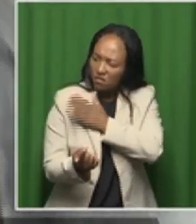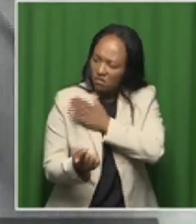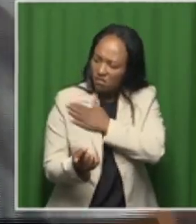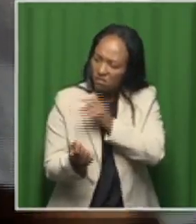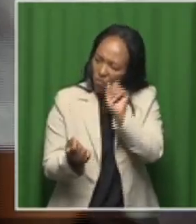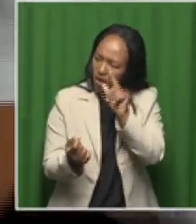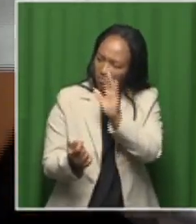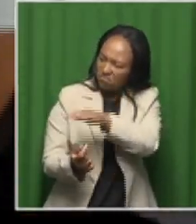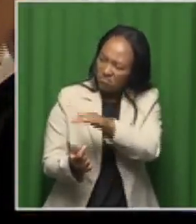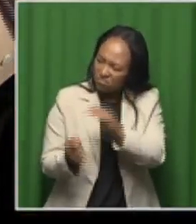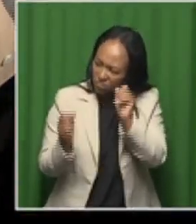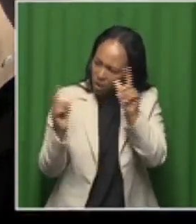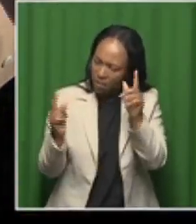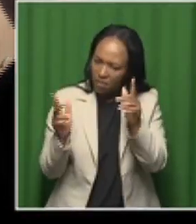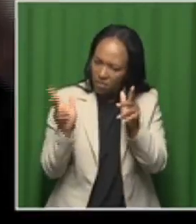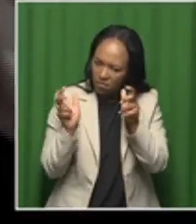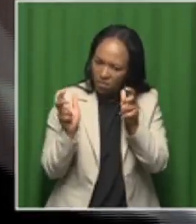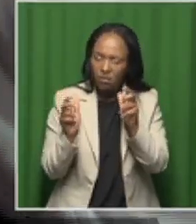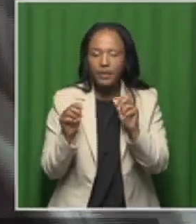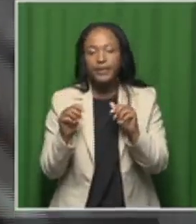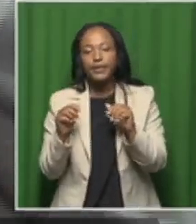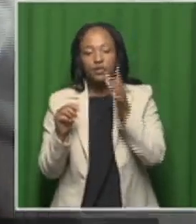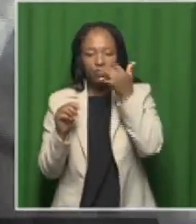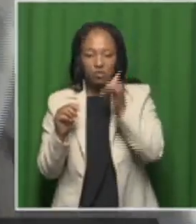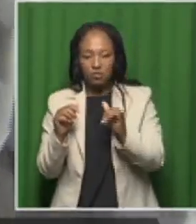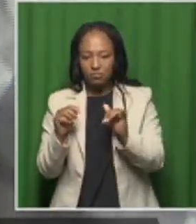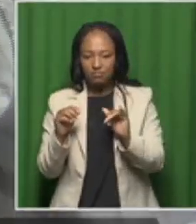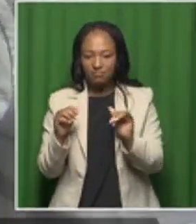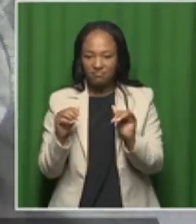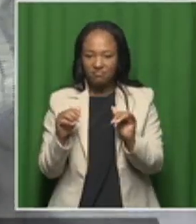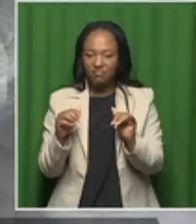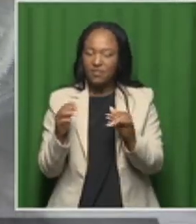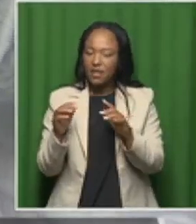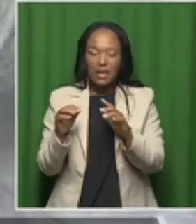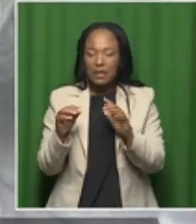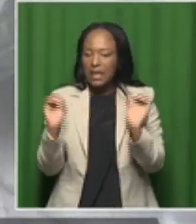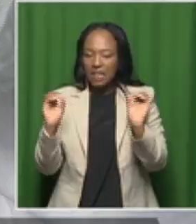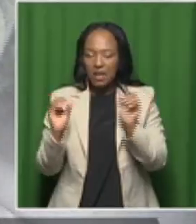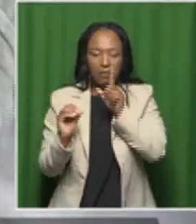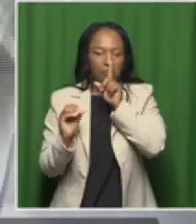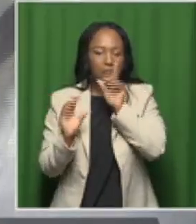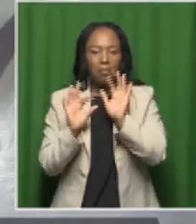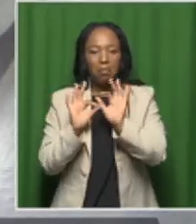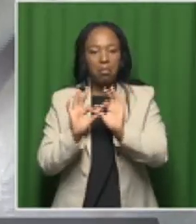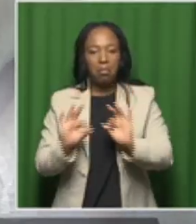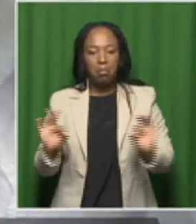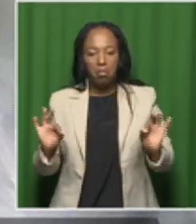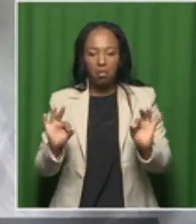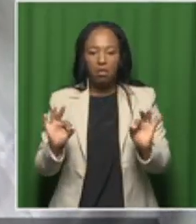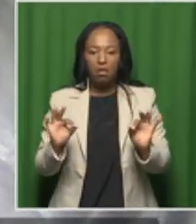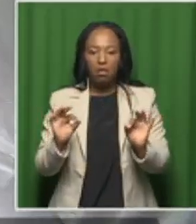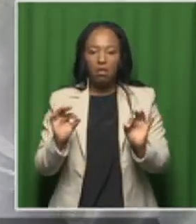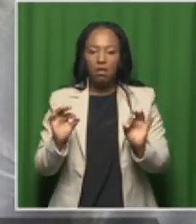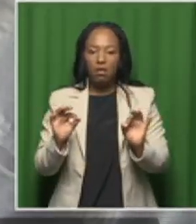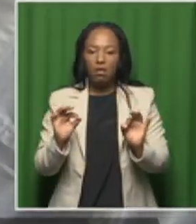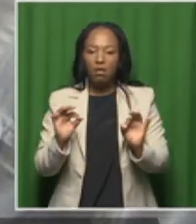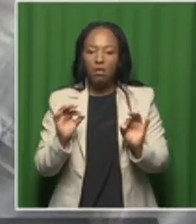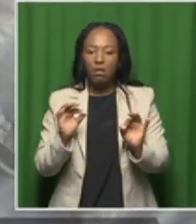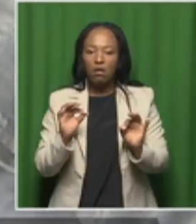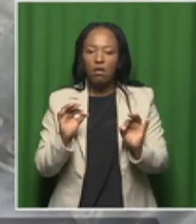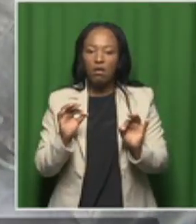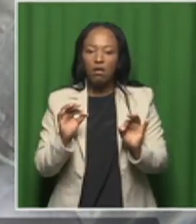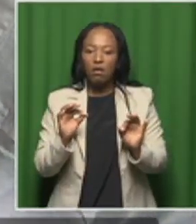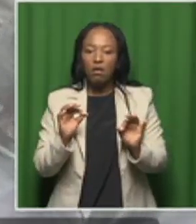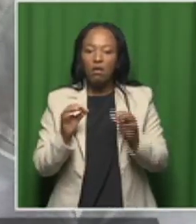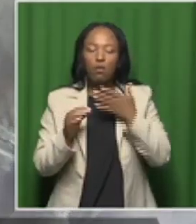Hello, can you hear me? Yeah. You check in that. Obviously, it's unresponsive. Now open up the airway. We call this a head tilt